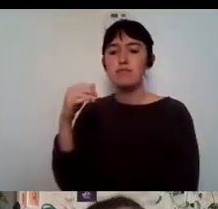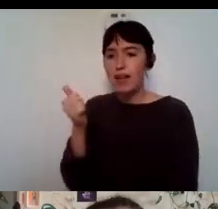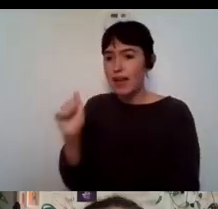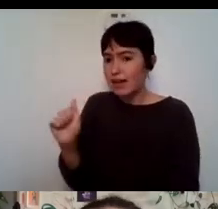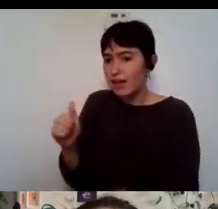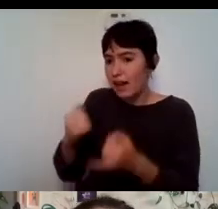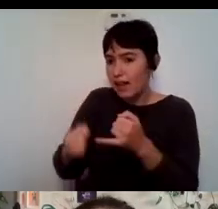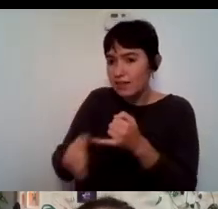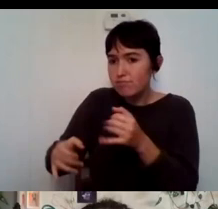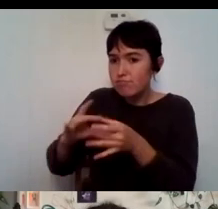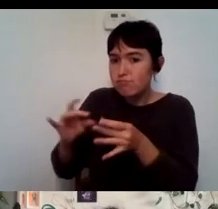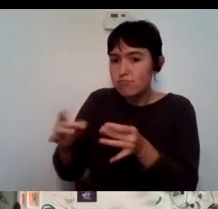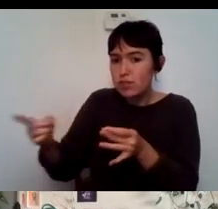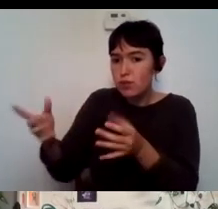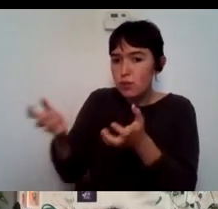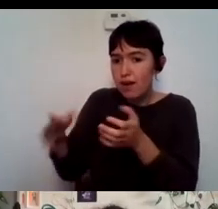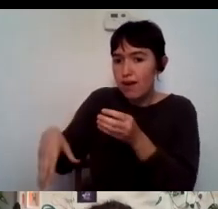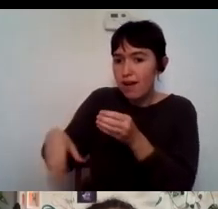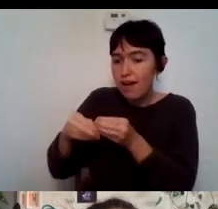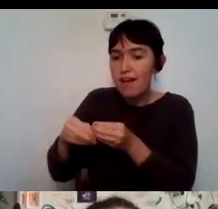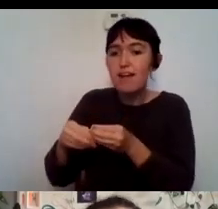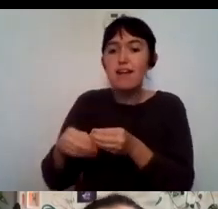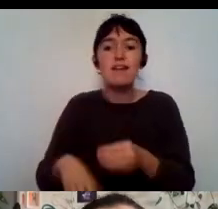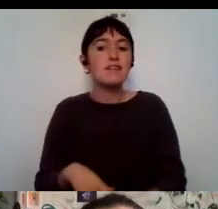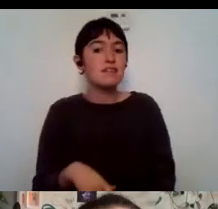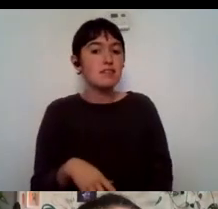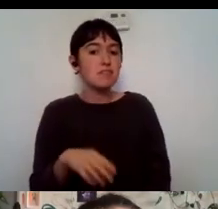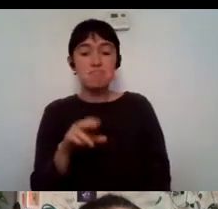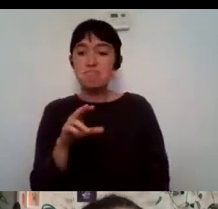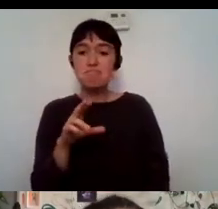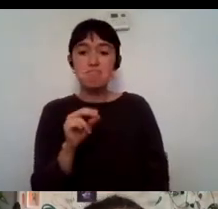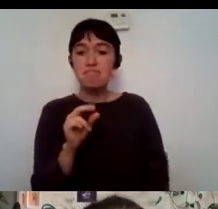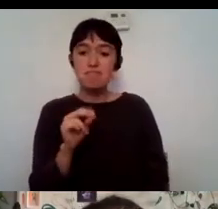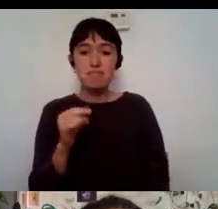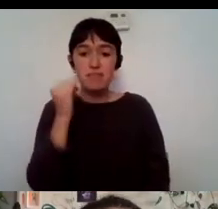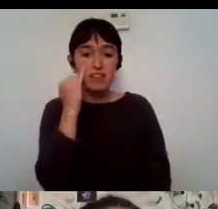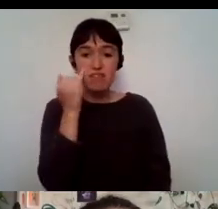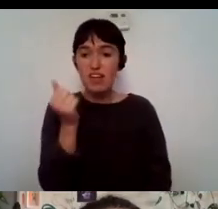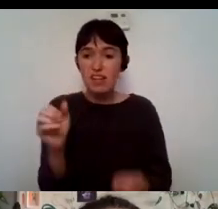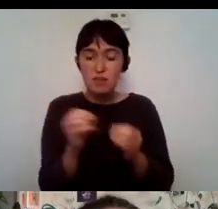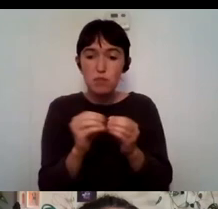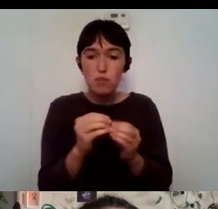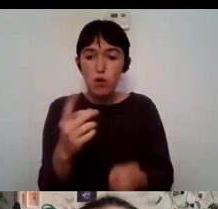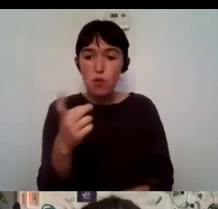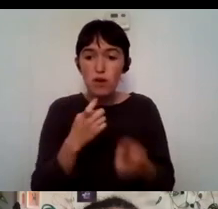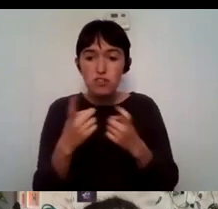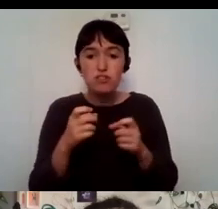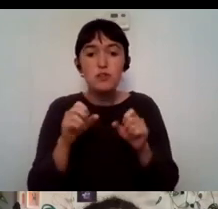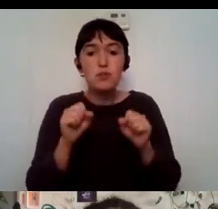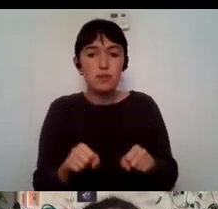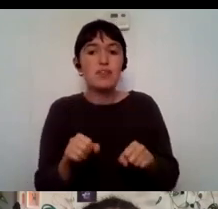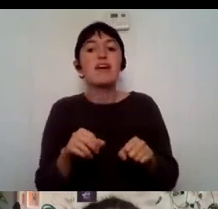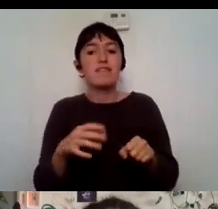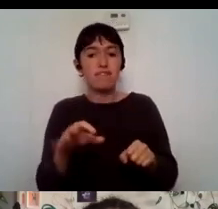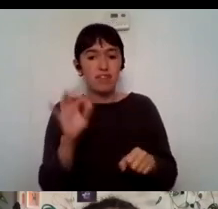plug, send people to, Ben? No, if you have any more questions, you know where to find me, and I'm very happy to